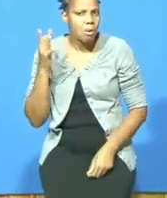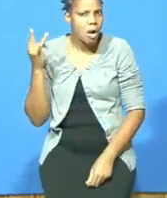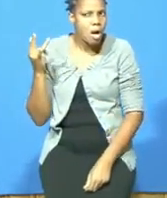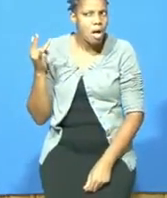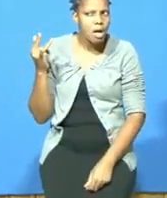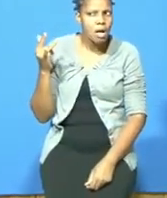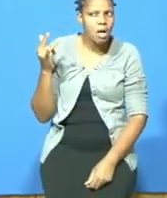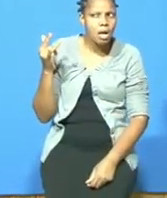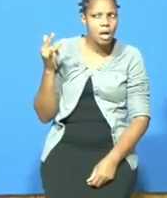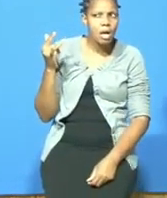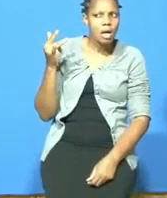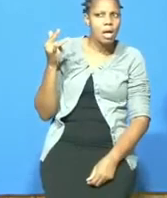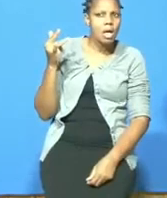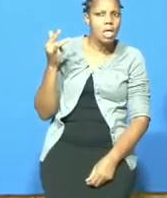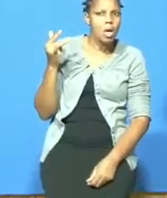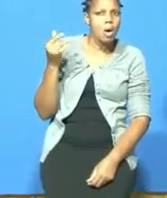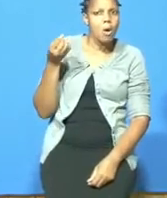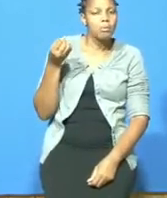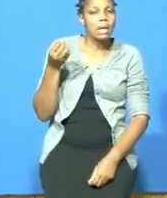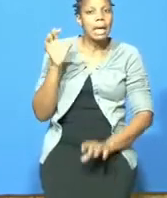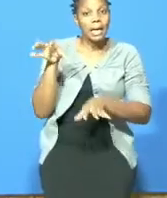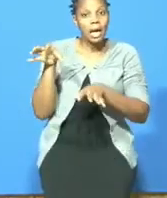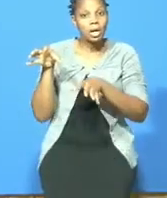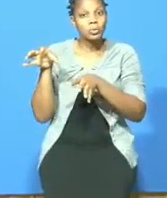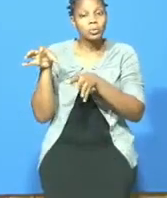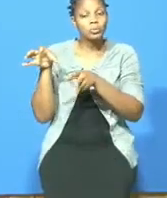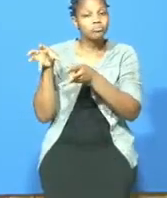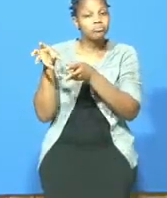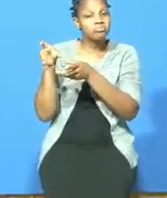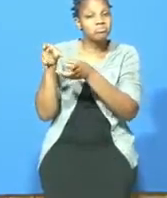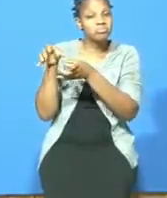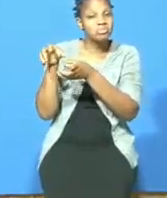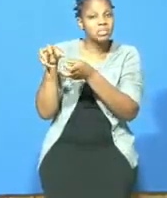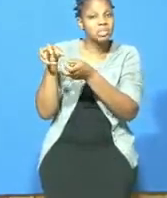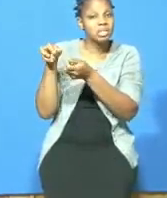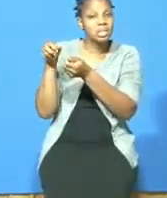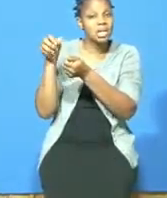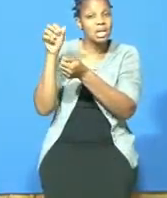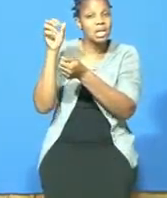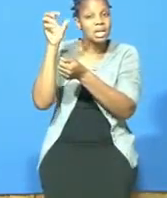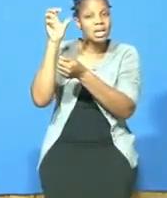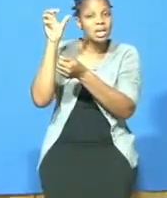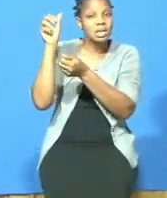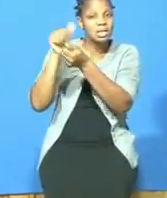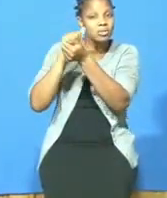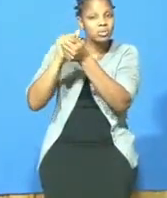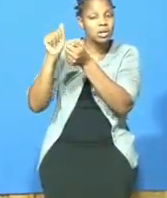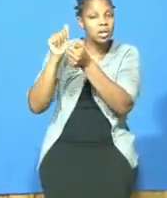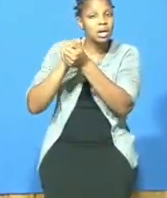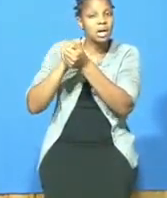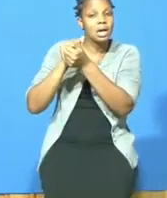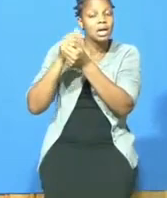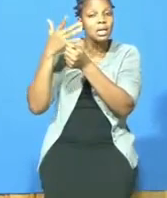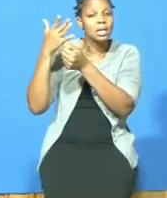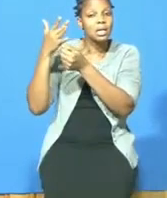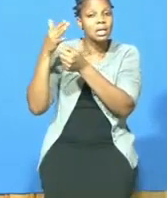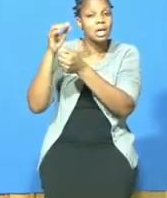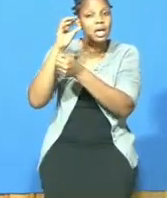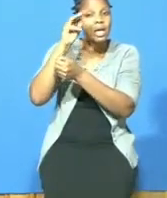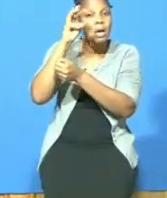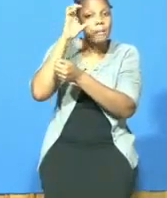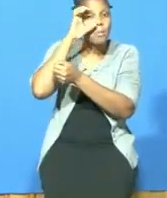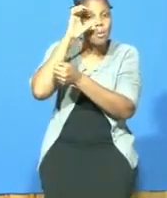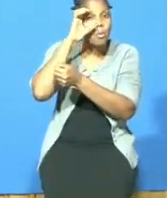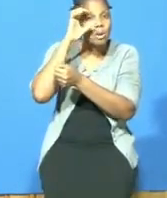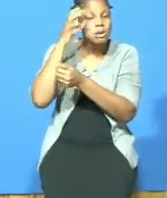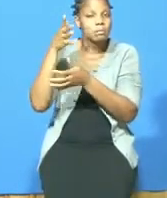because the moon regulates the month. The sun regulates